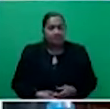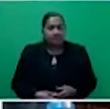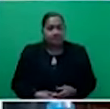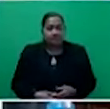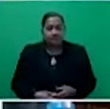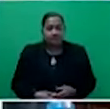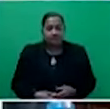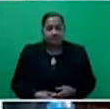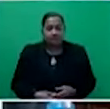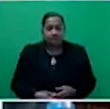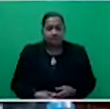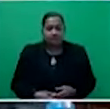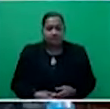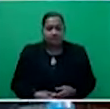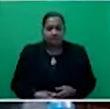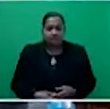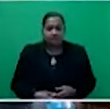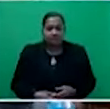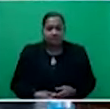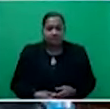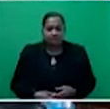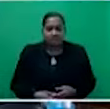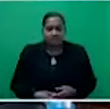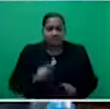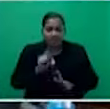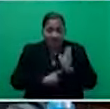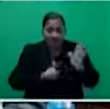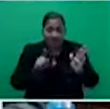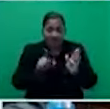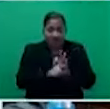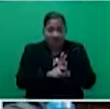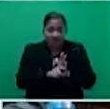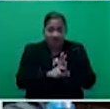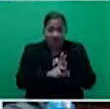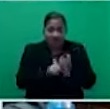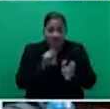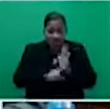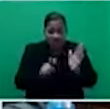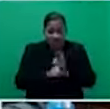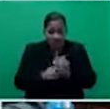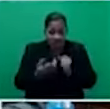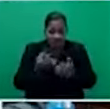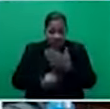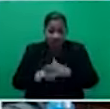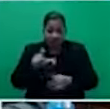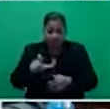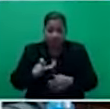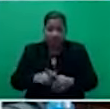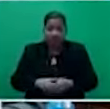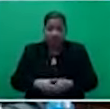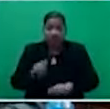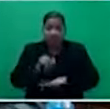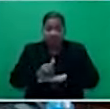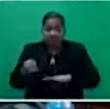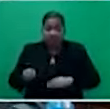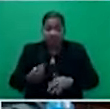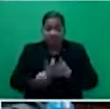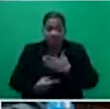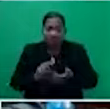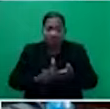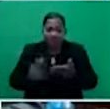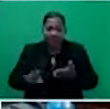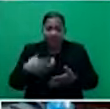Chaudhry government was slowly being dismantled on an hourly basis, Honourable Bulanauda, and there's a video of it at USP in the